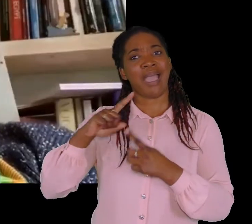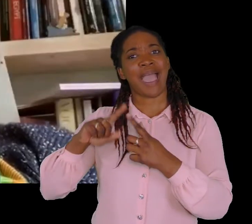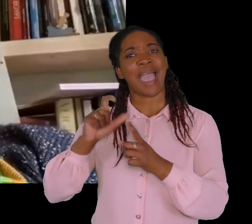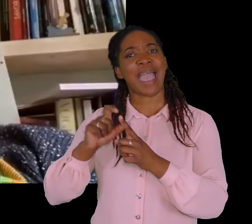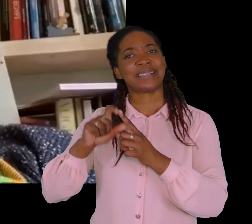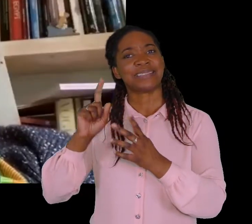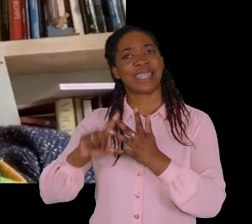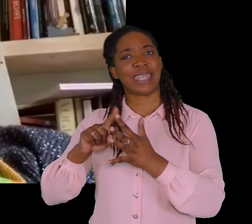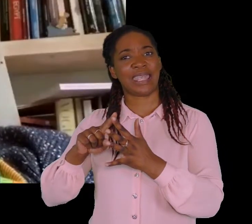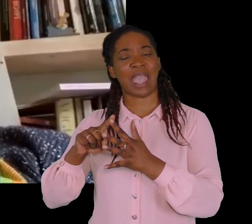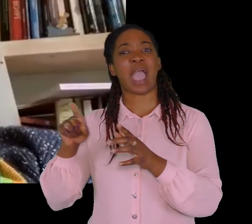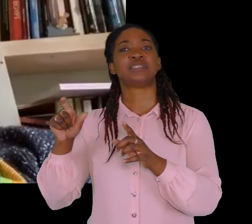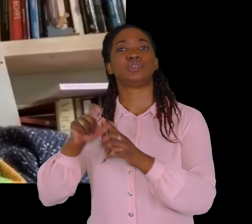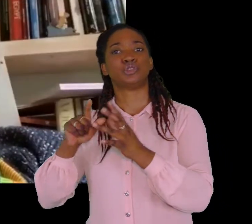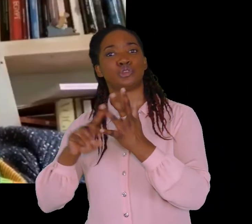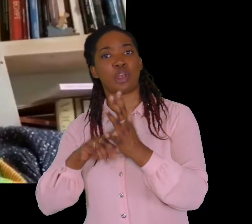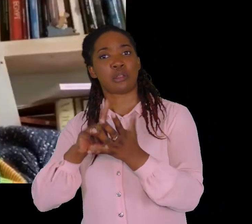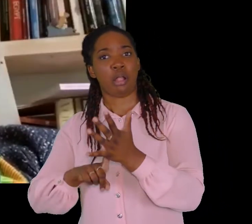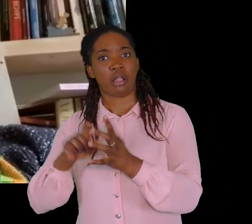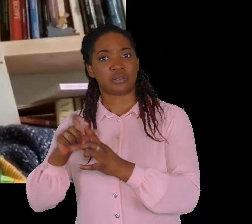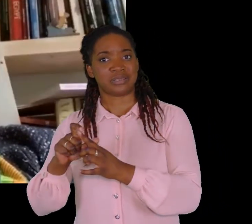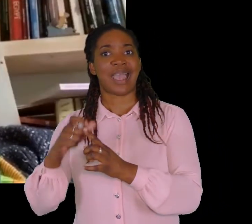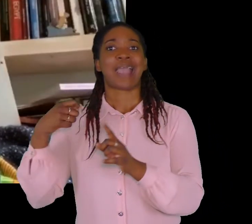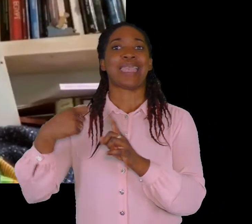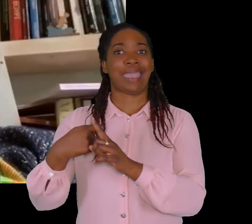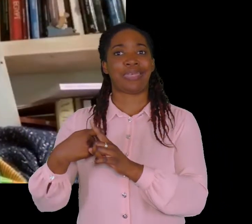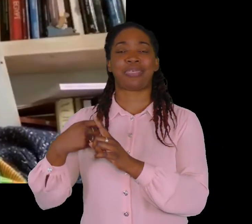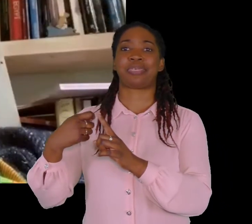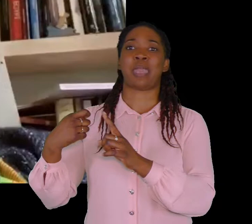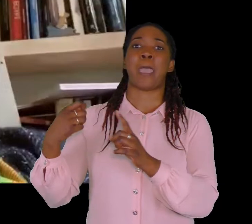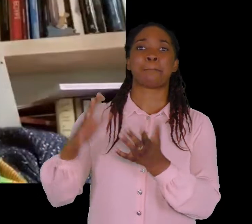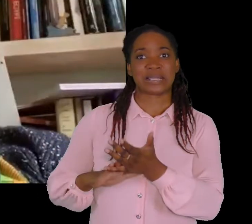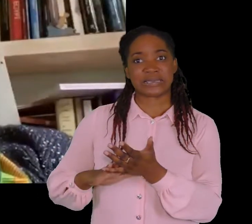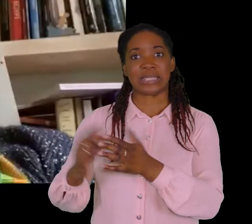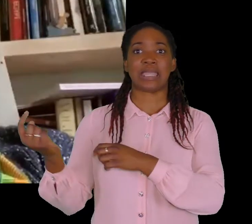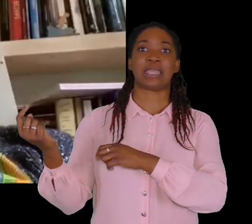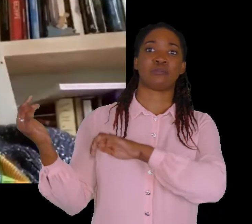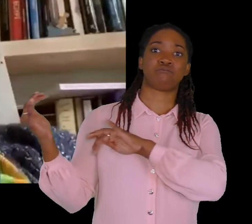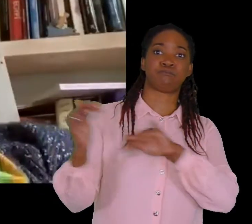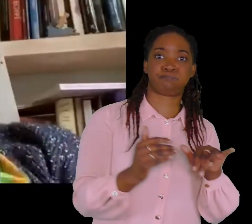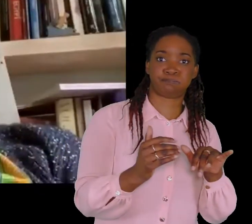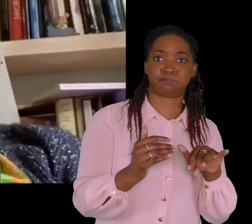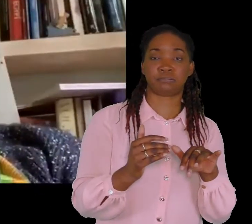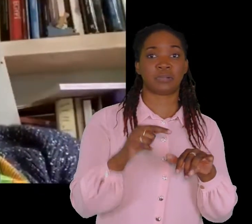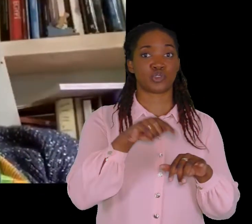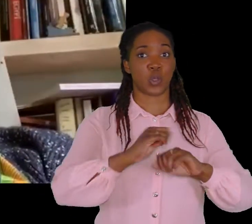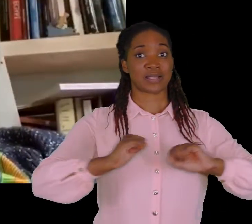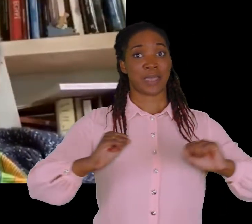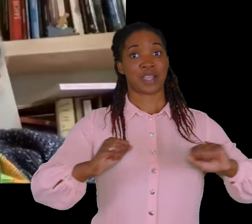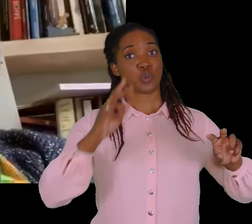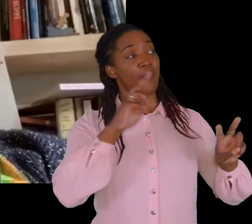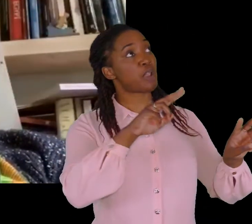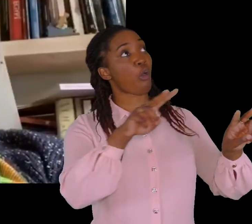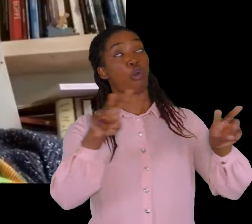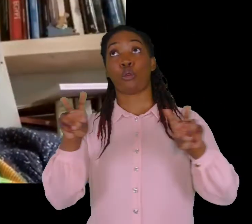Piper too, and Maxine came down to the space to look at it, because it was a space in London. You